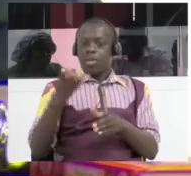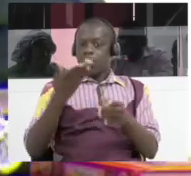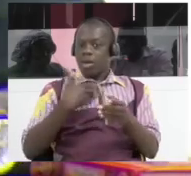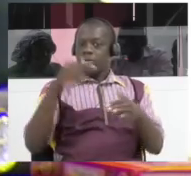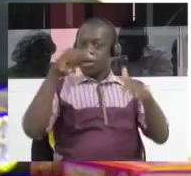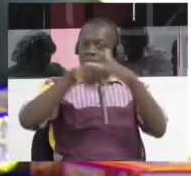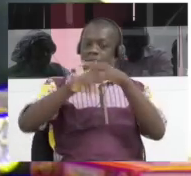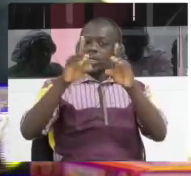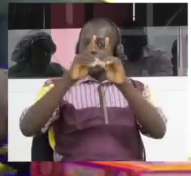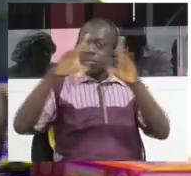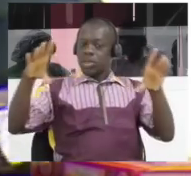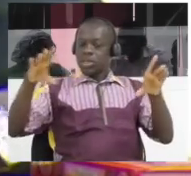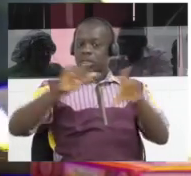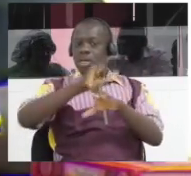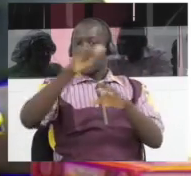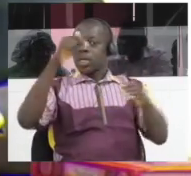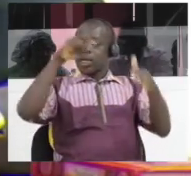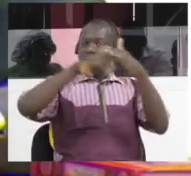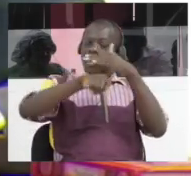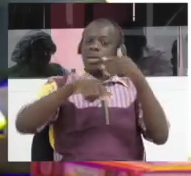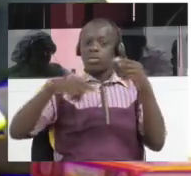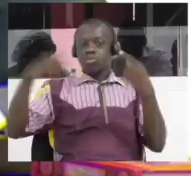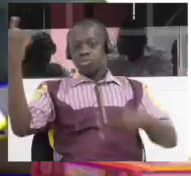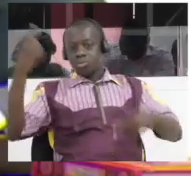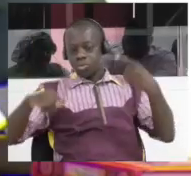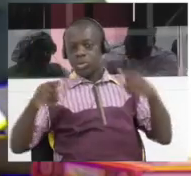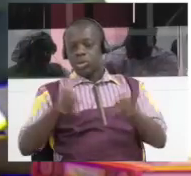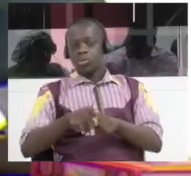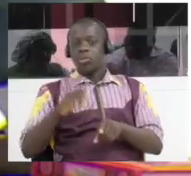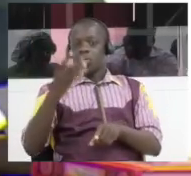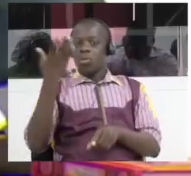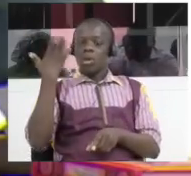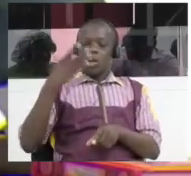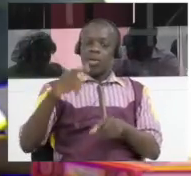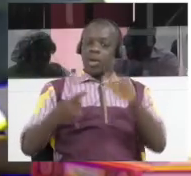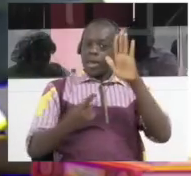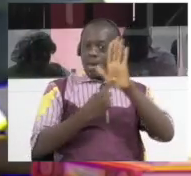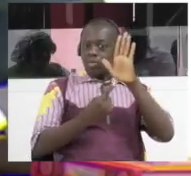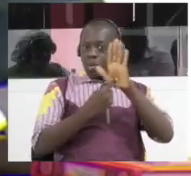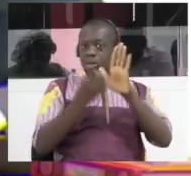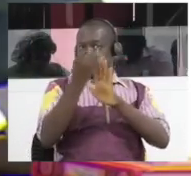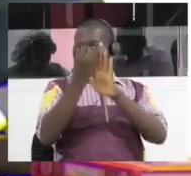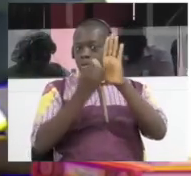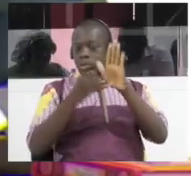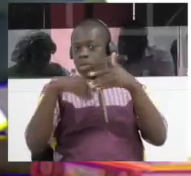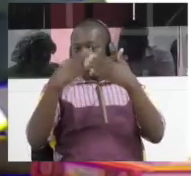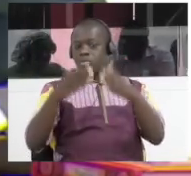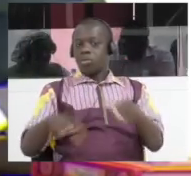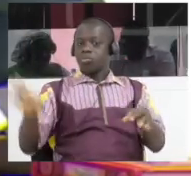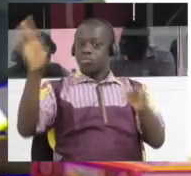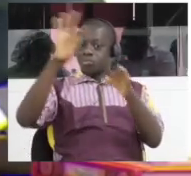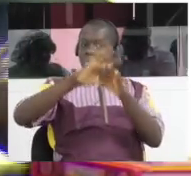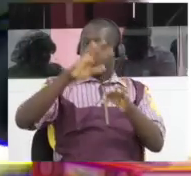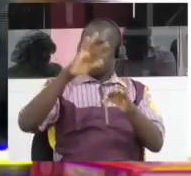internal democracy and internal debates. And then whenever an important issue comes, ultimately it will be subjected to a